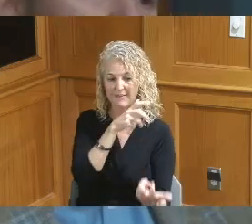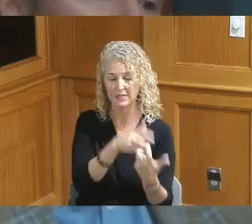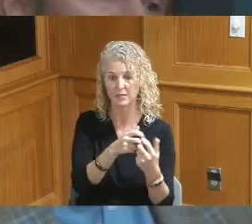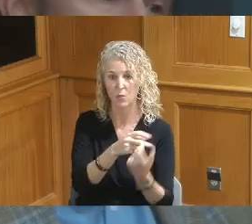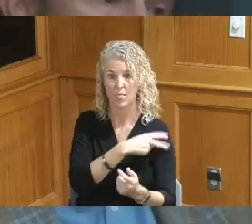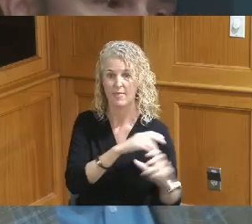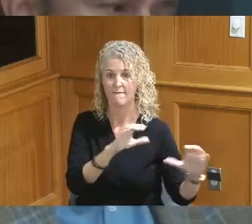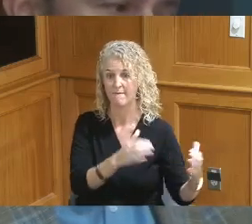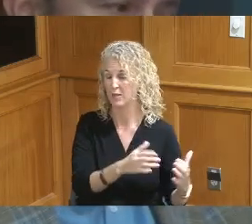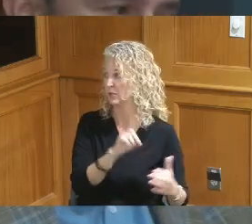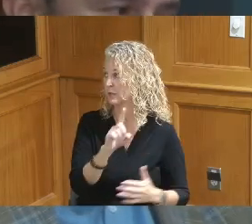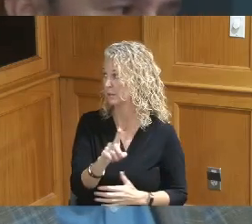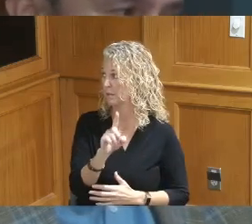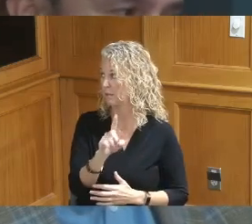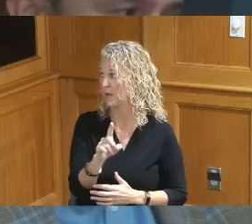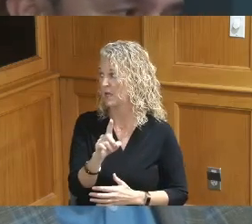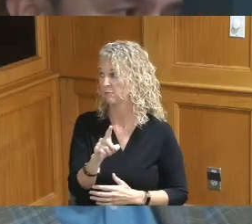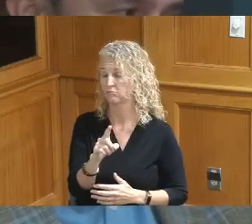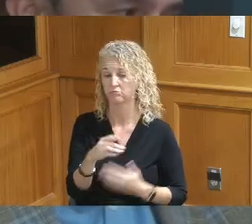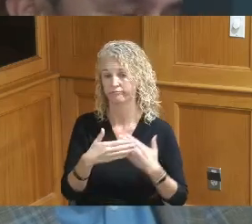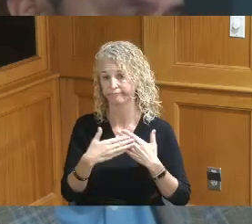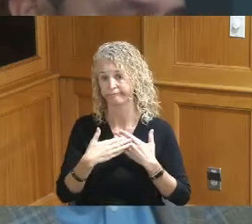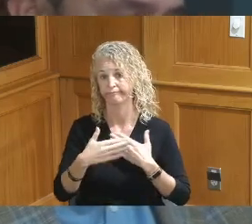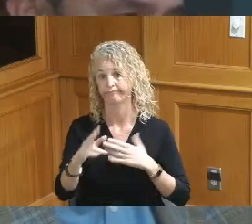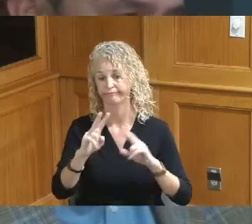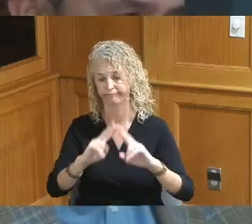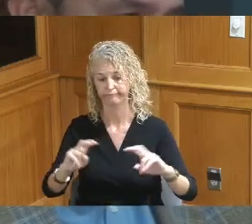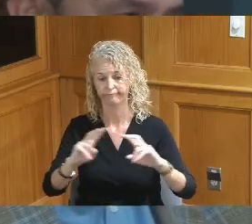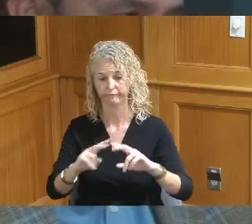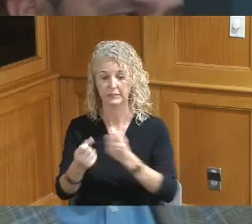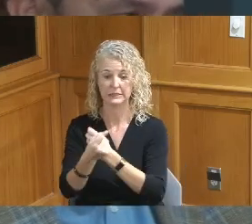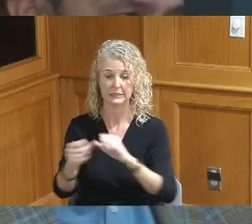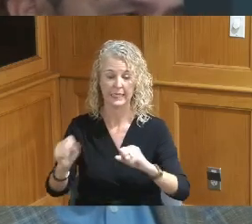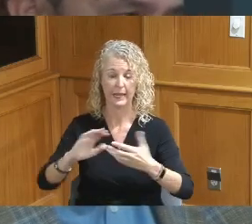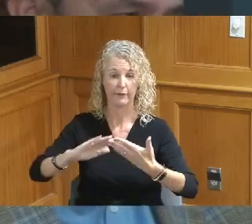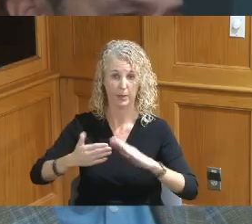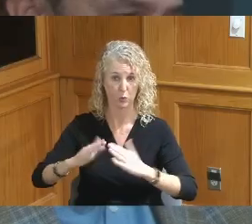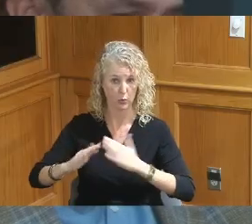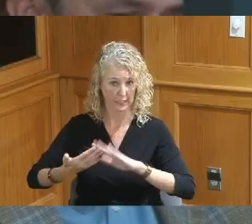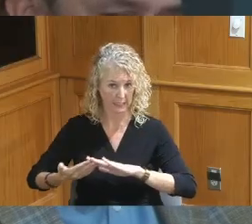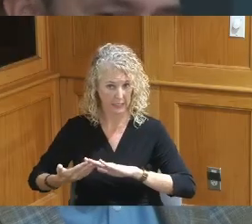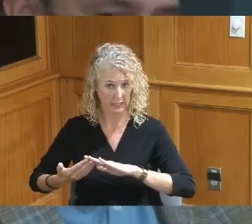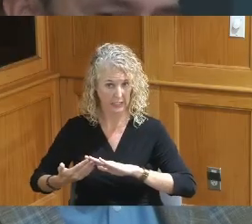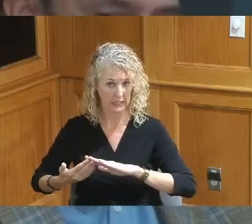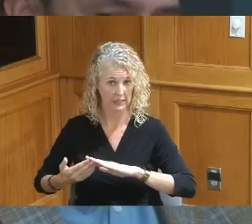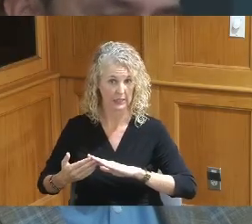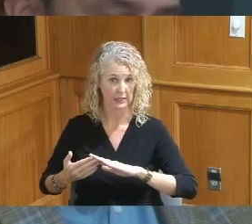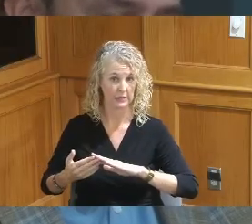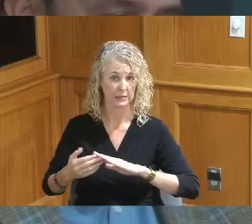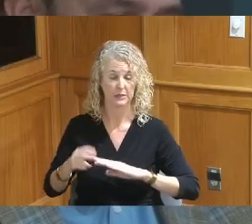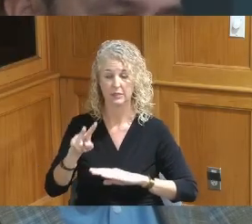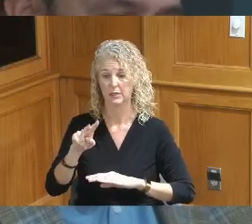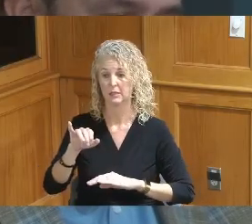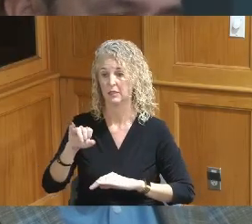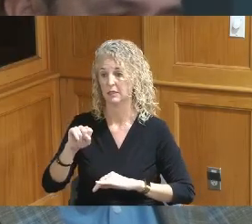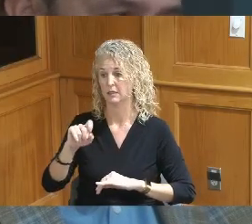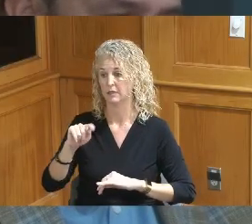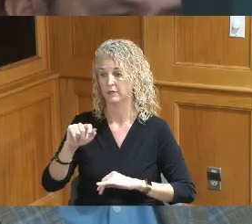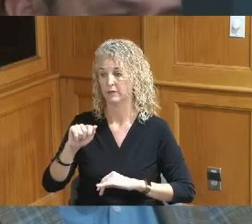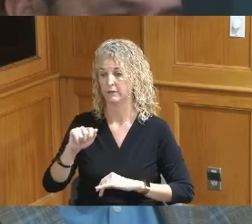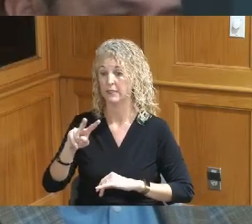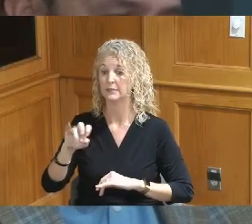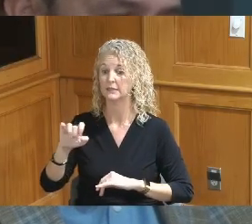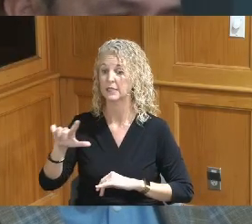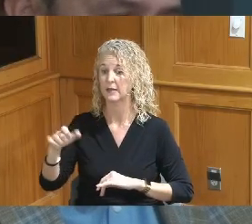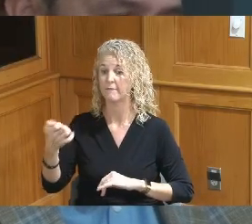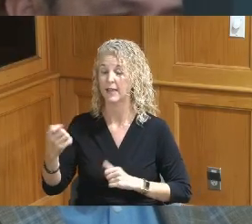But with this, they go on to talk about it's a safe community. Vista Village is Columbus, Ohio's first